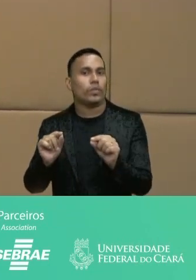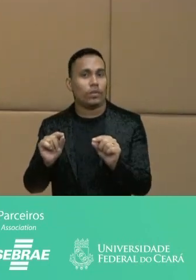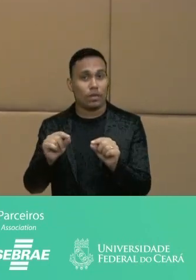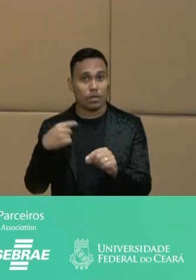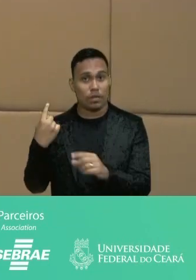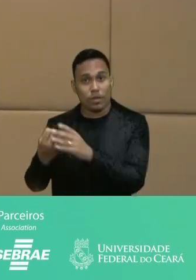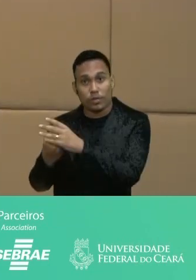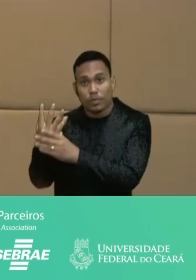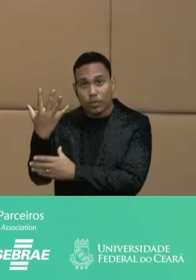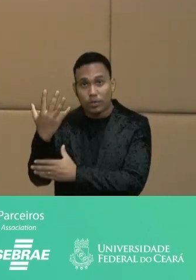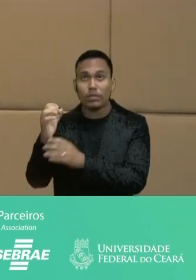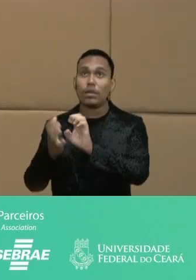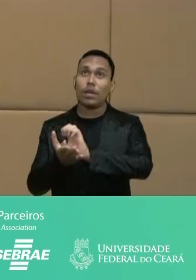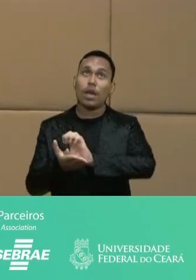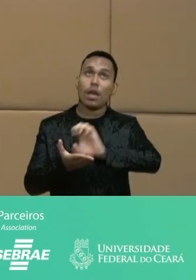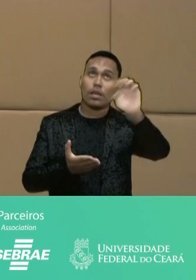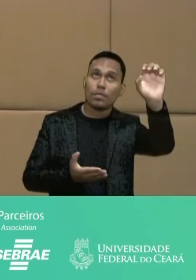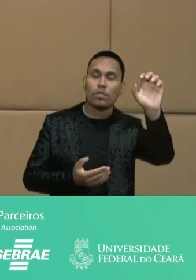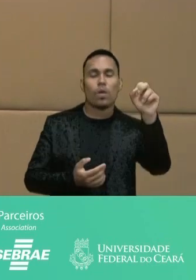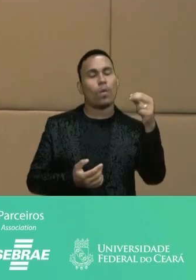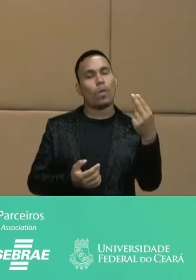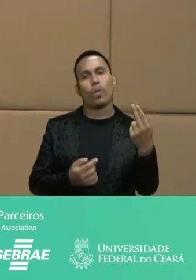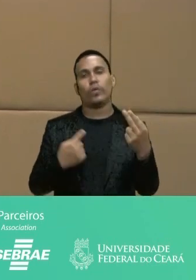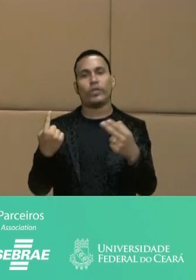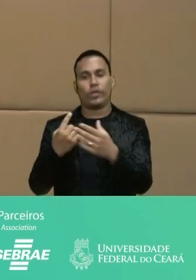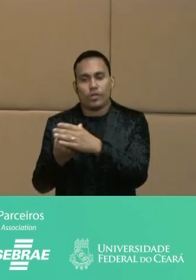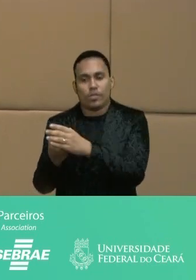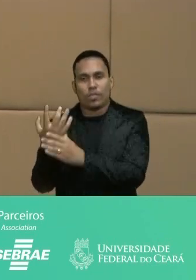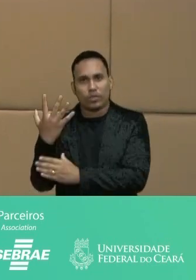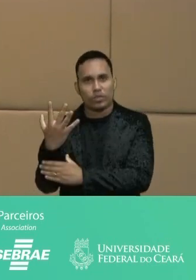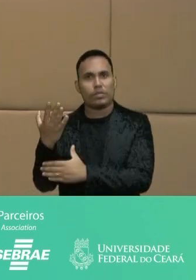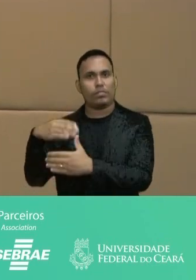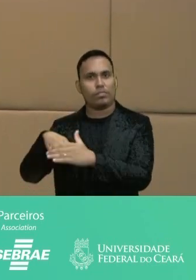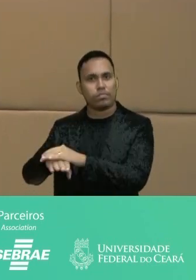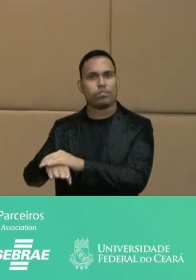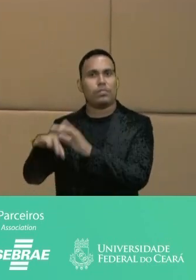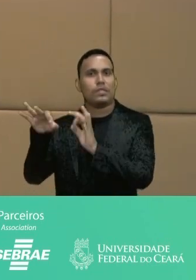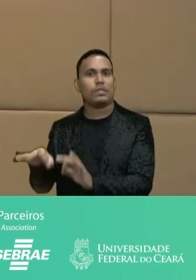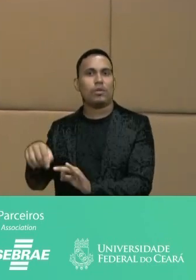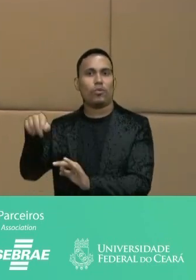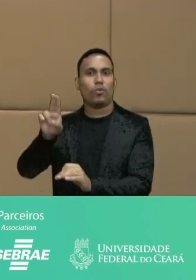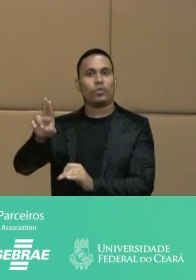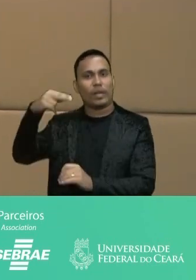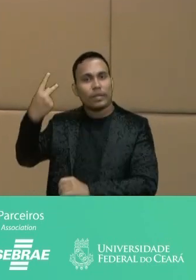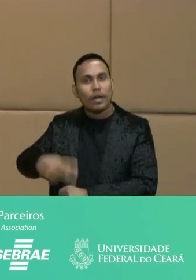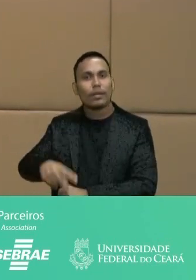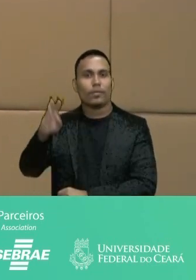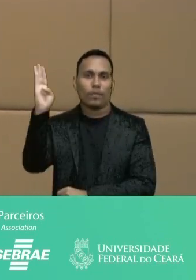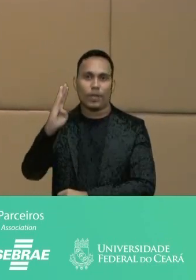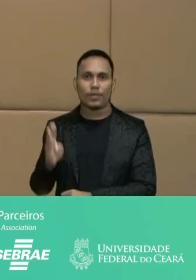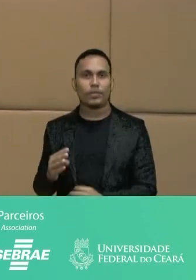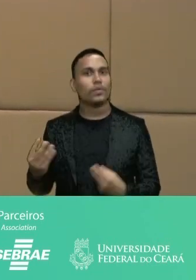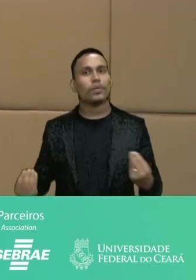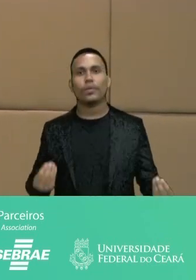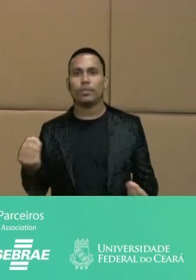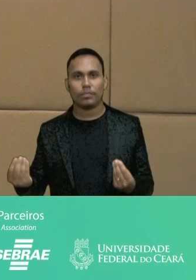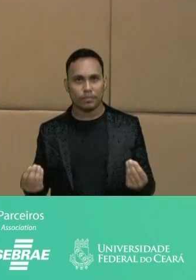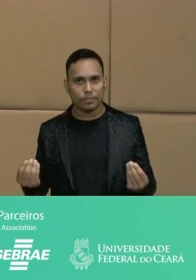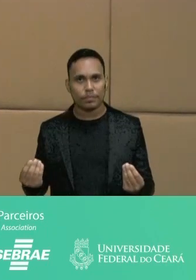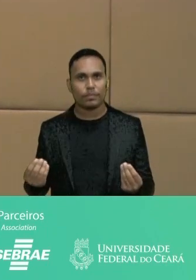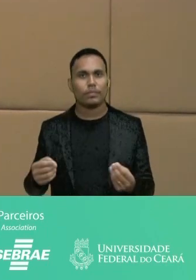produce, to export, or are we going to produce to safeguard the production of national